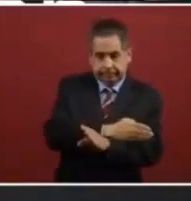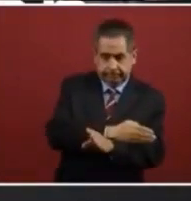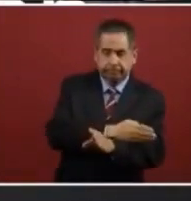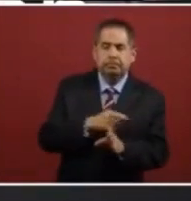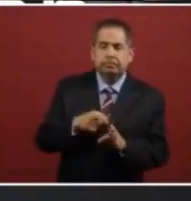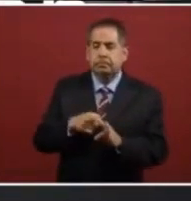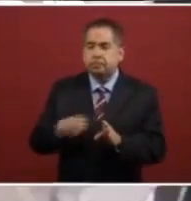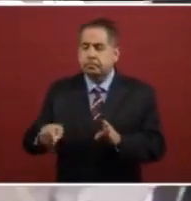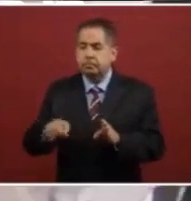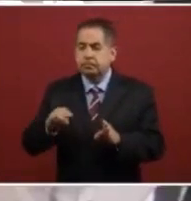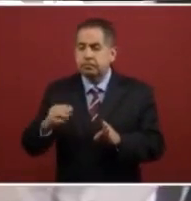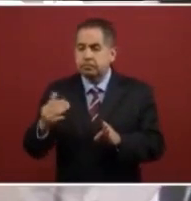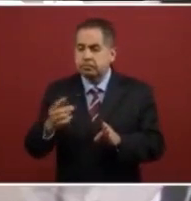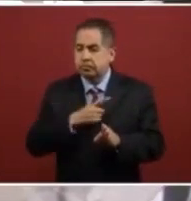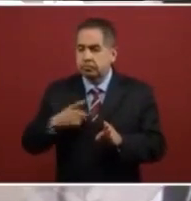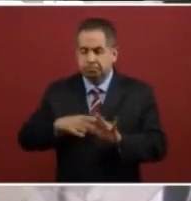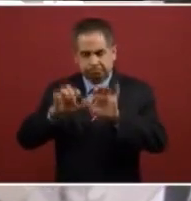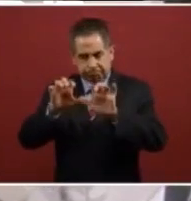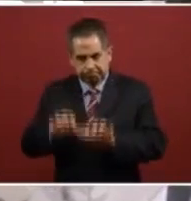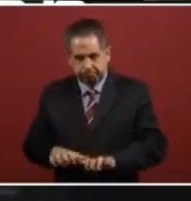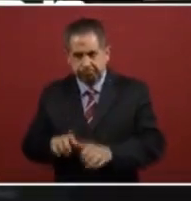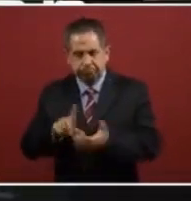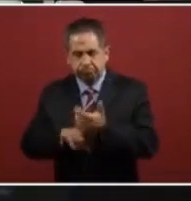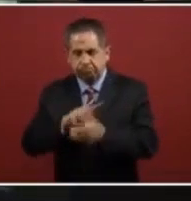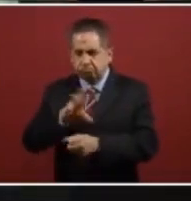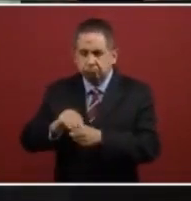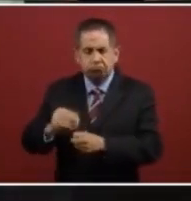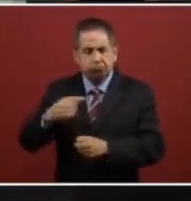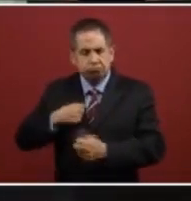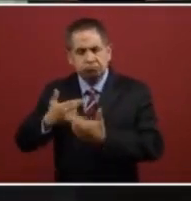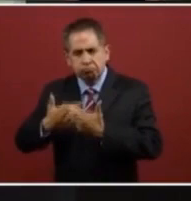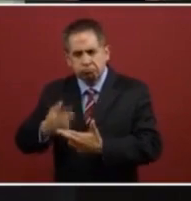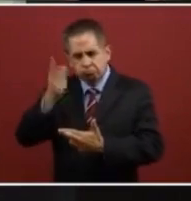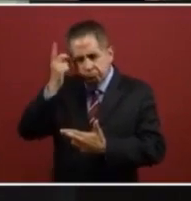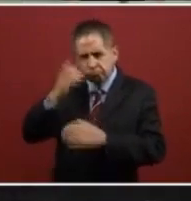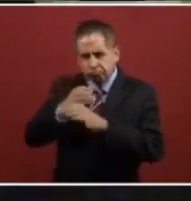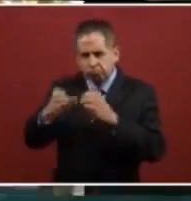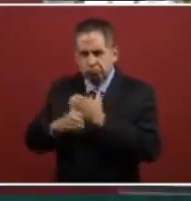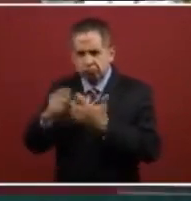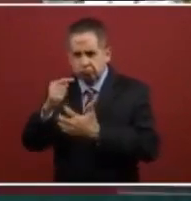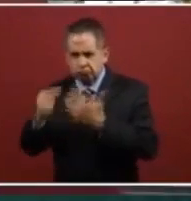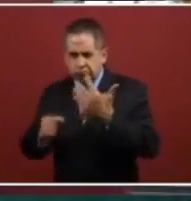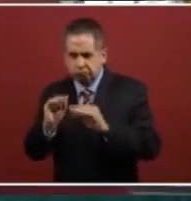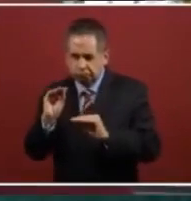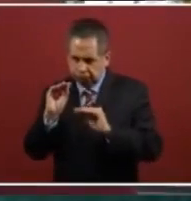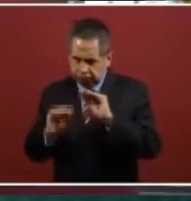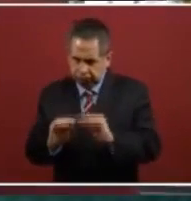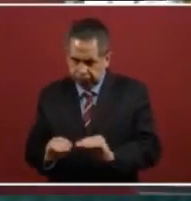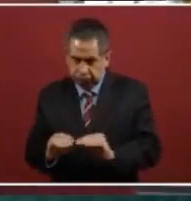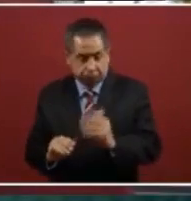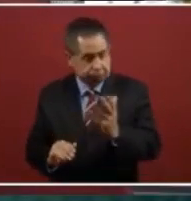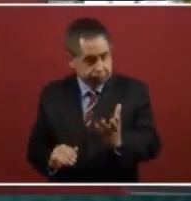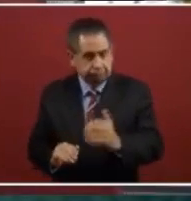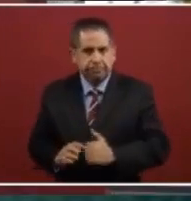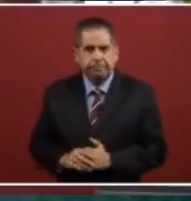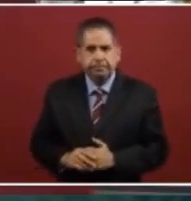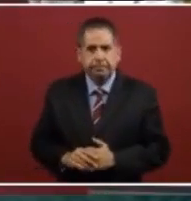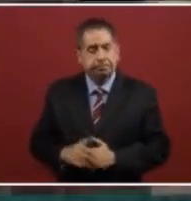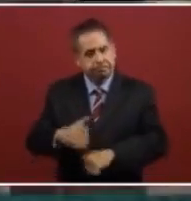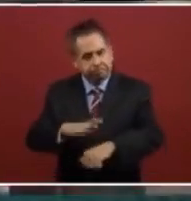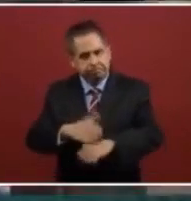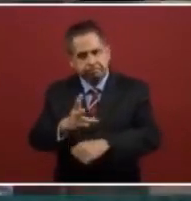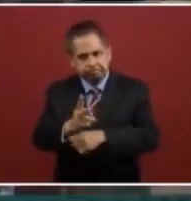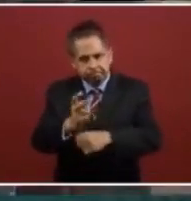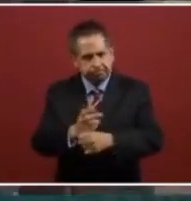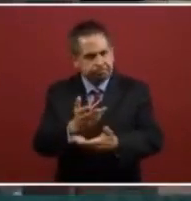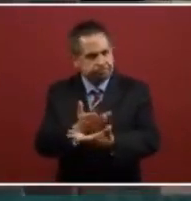debes this presentar tu month, you declaración have to patrimonial declare y de your intereses income. en su modalidad de modificación. Así que los invitamos a todas y a todos a que So, cumplan